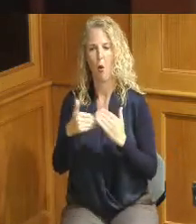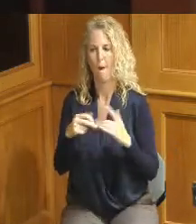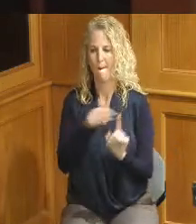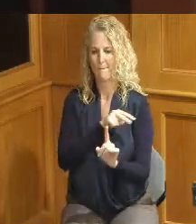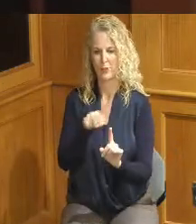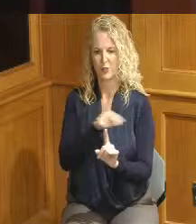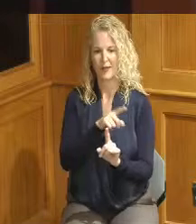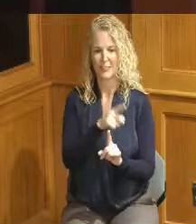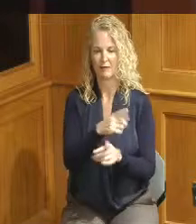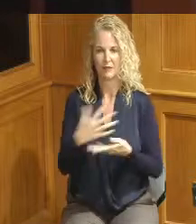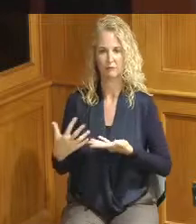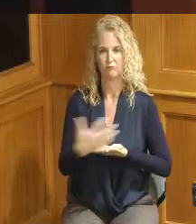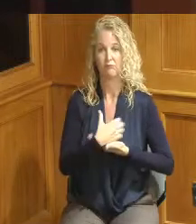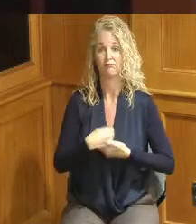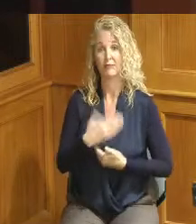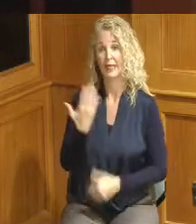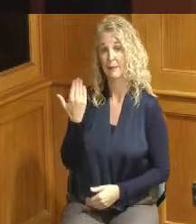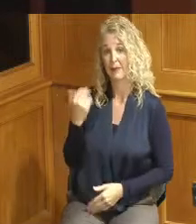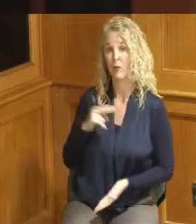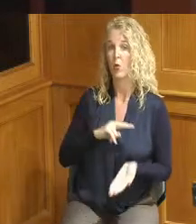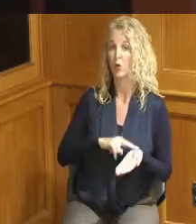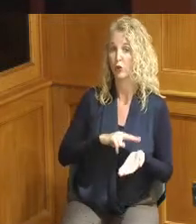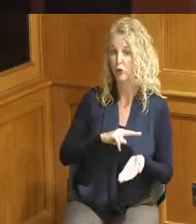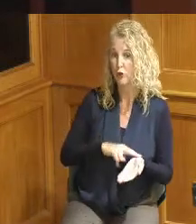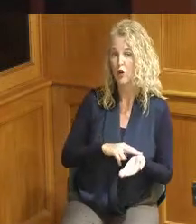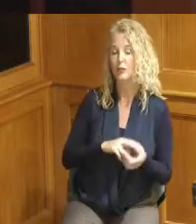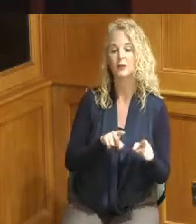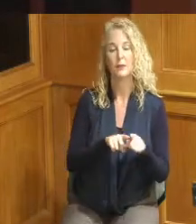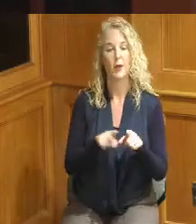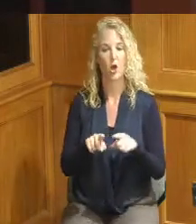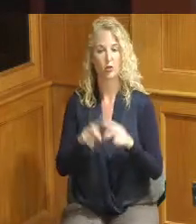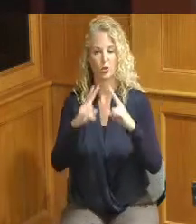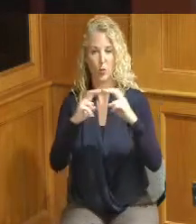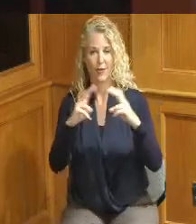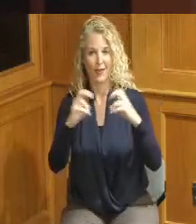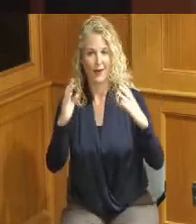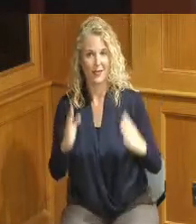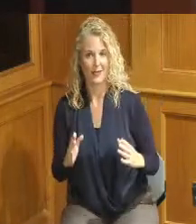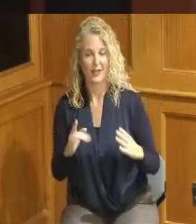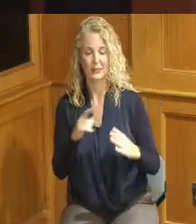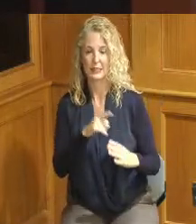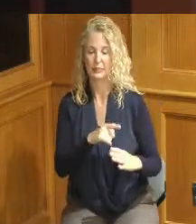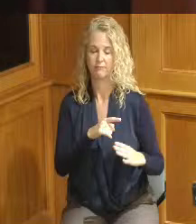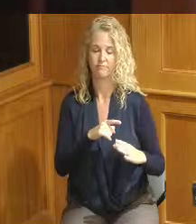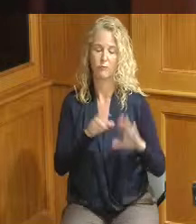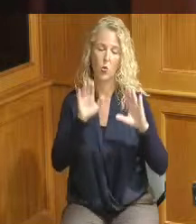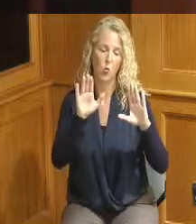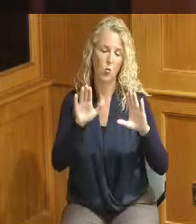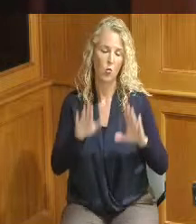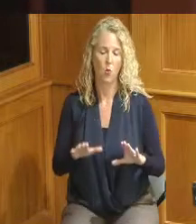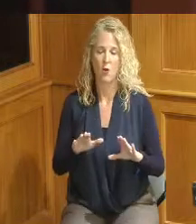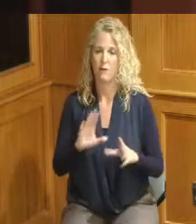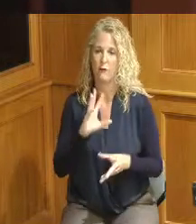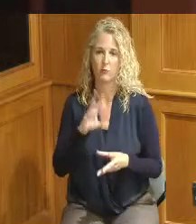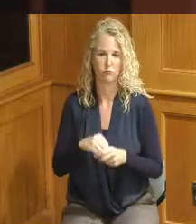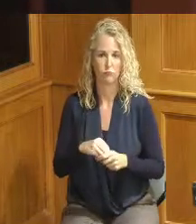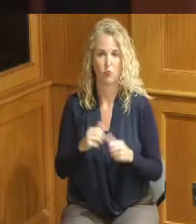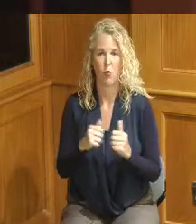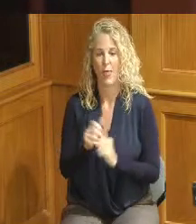His background as a nurse, coupled with his analytic skills, made him an invaluable member of the